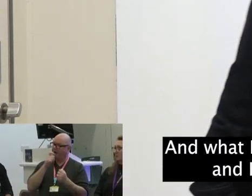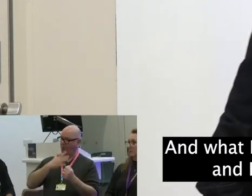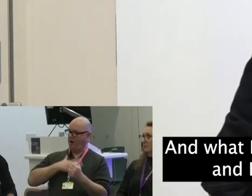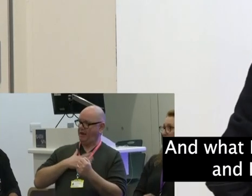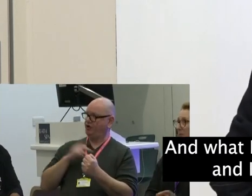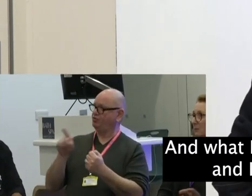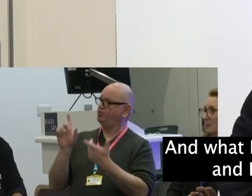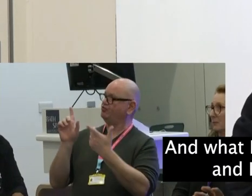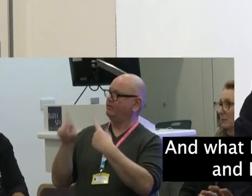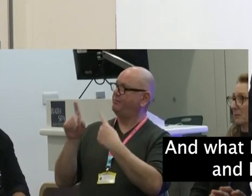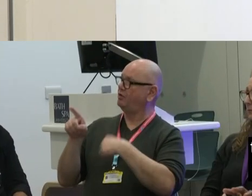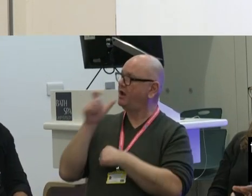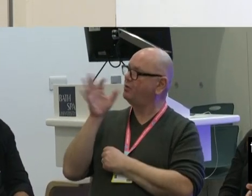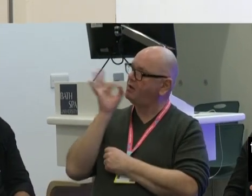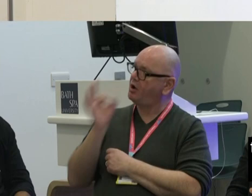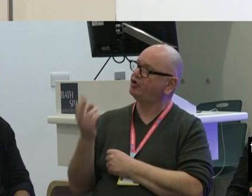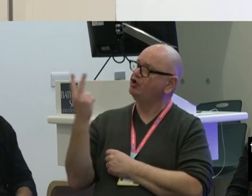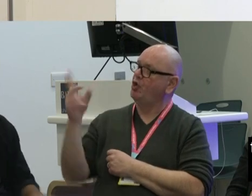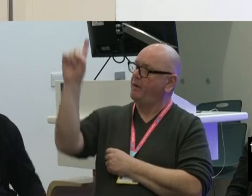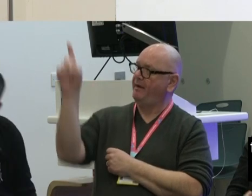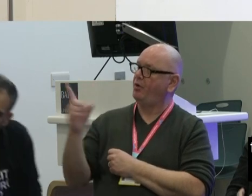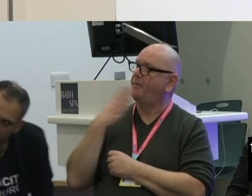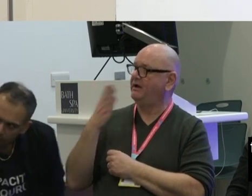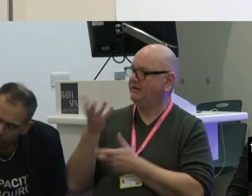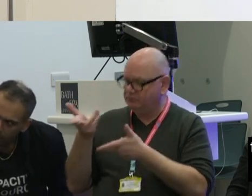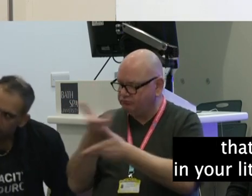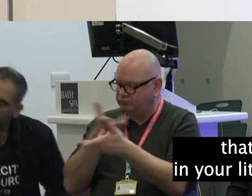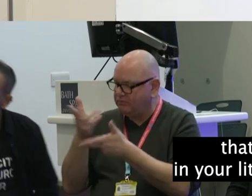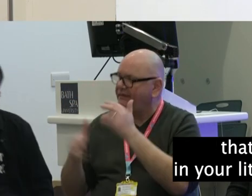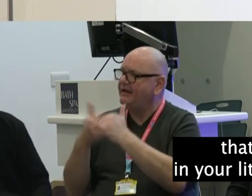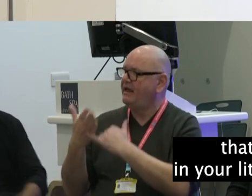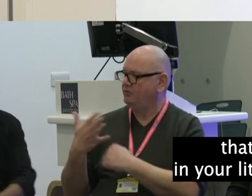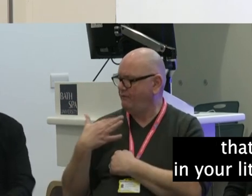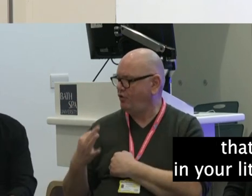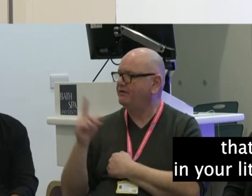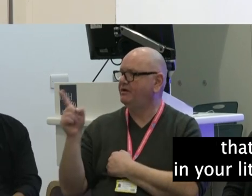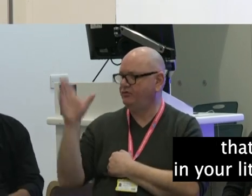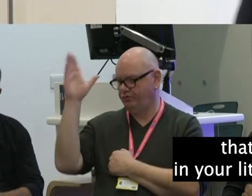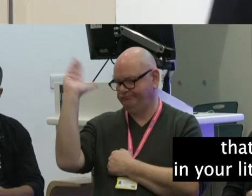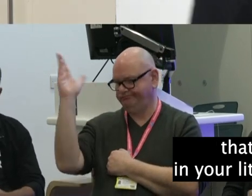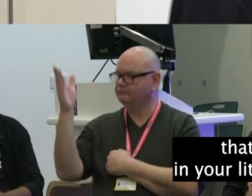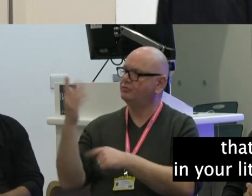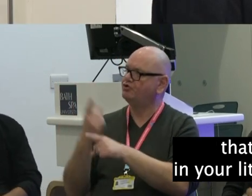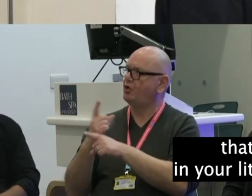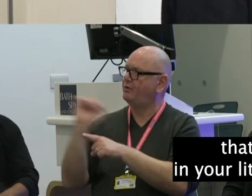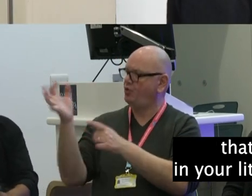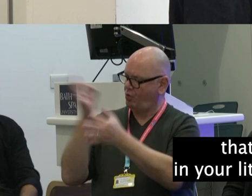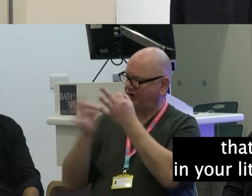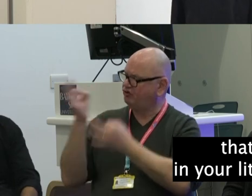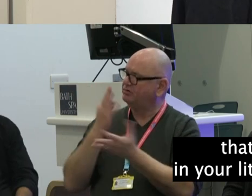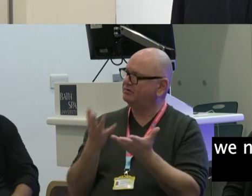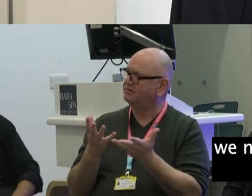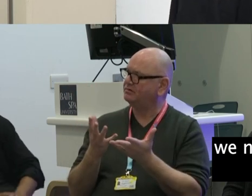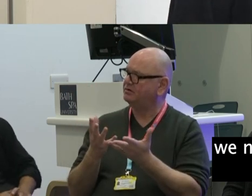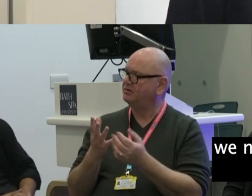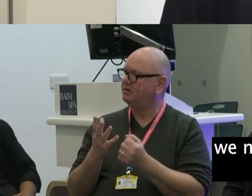and I'm going to get 2 people to volunteer at the end to share the questions that you might have wrangled in your little groups, is what